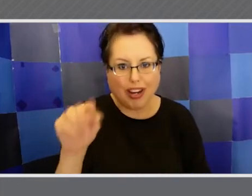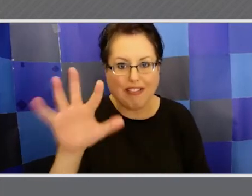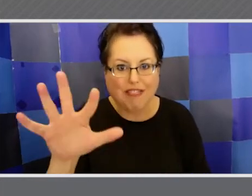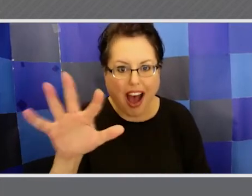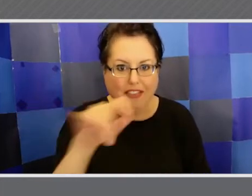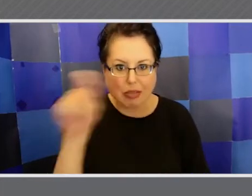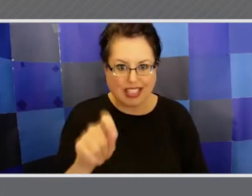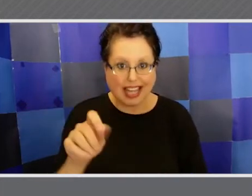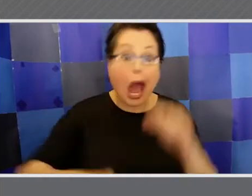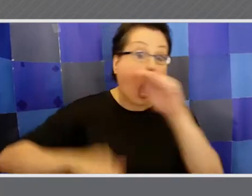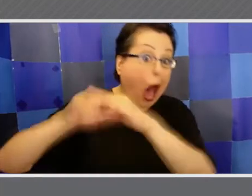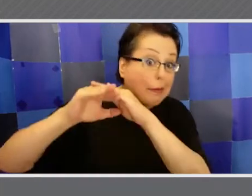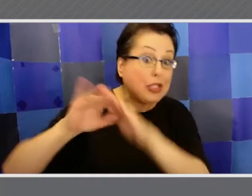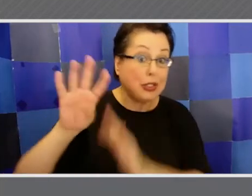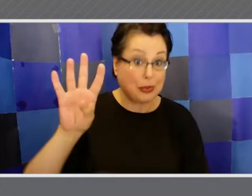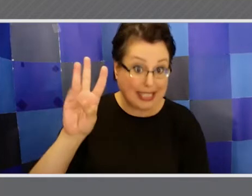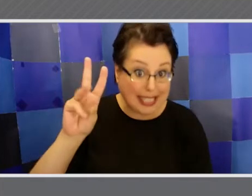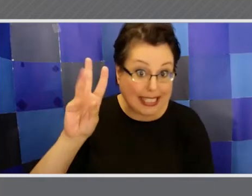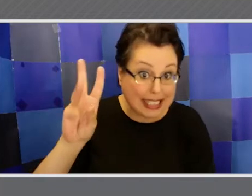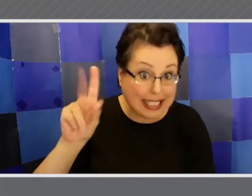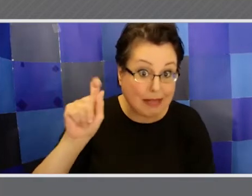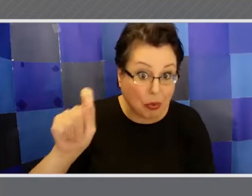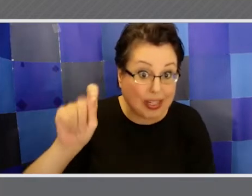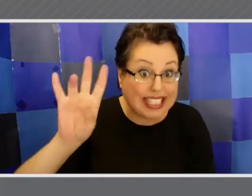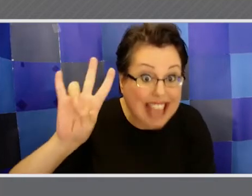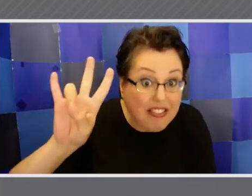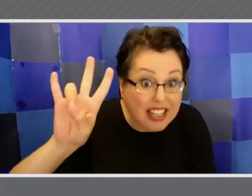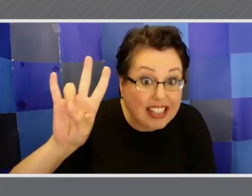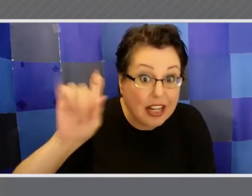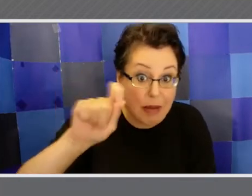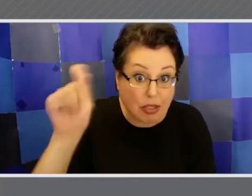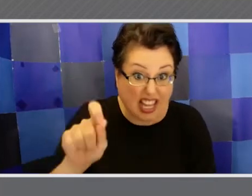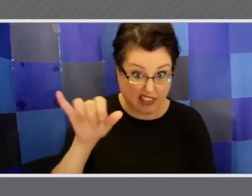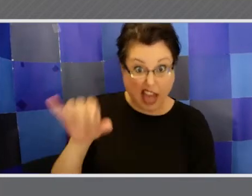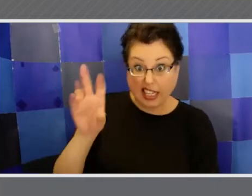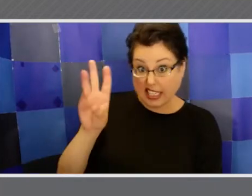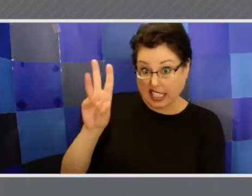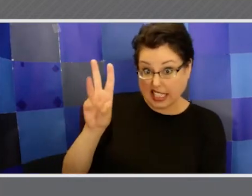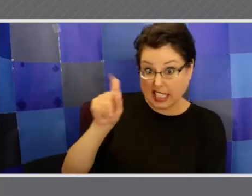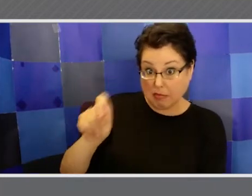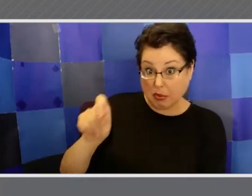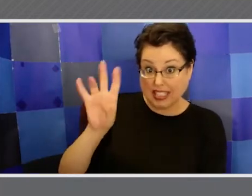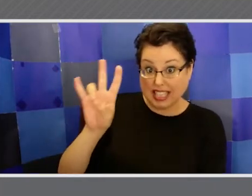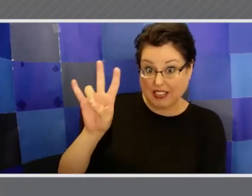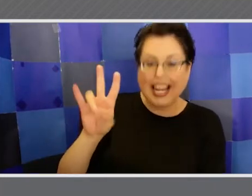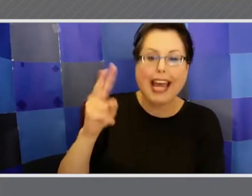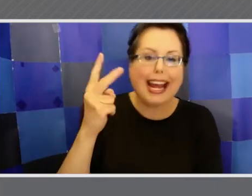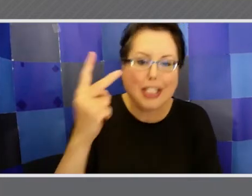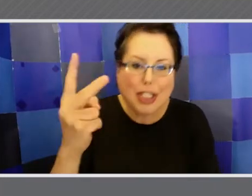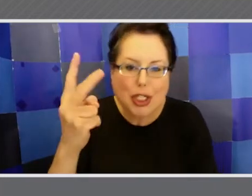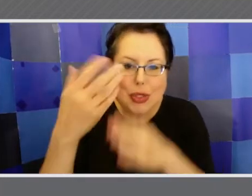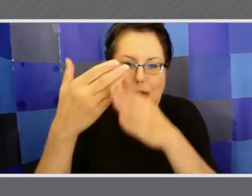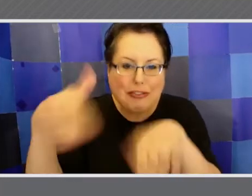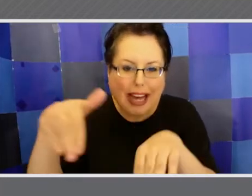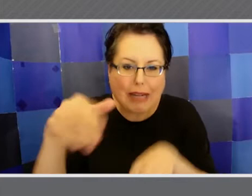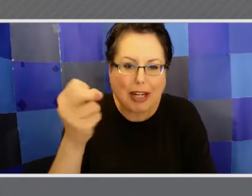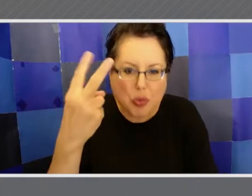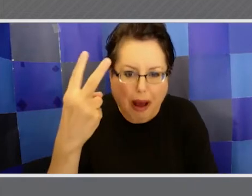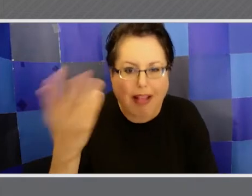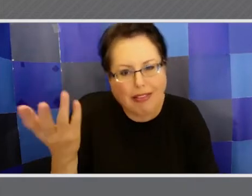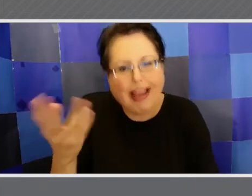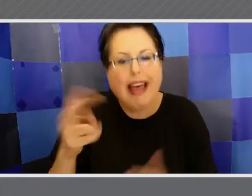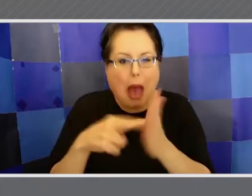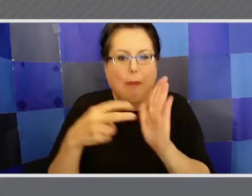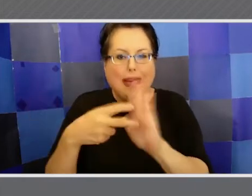up to 16.7%. And that 16.7 number is 2 divided by 12. That implies we could